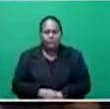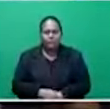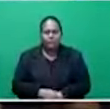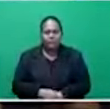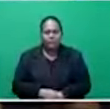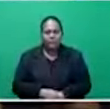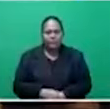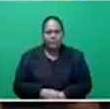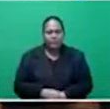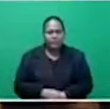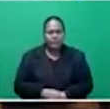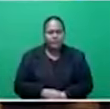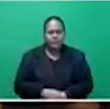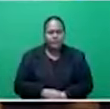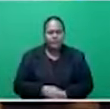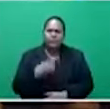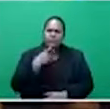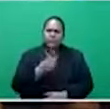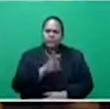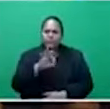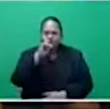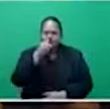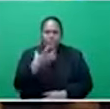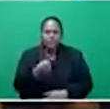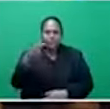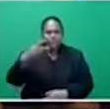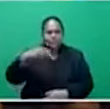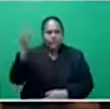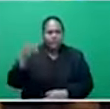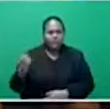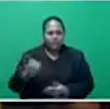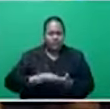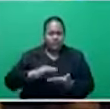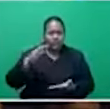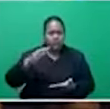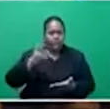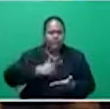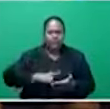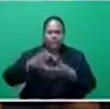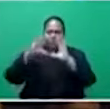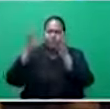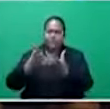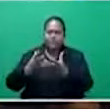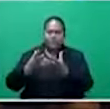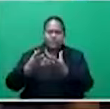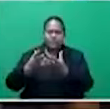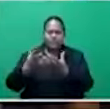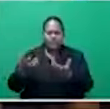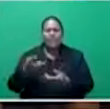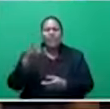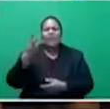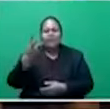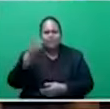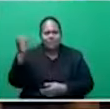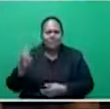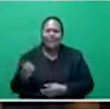oh, you cannot have 12% growth because the global growth rate is only 3%. That's the average global growth